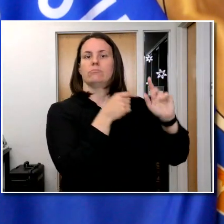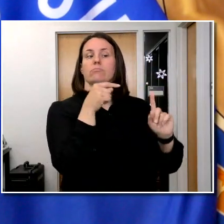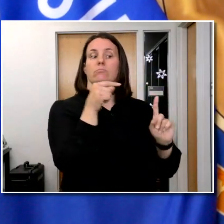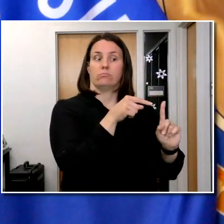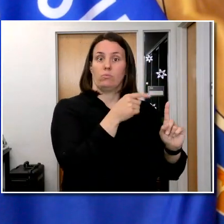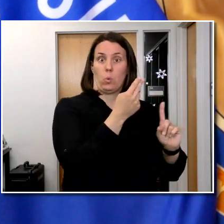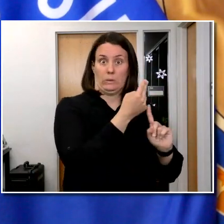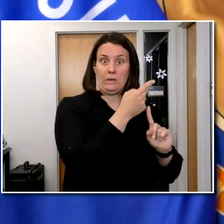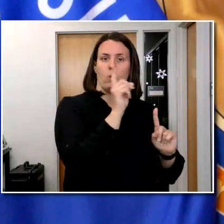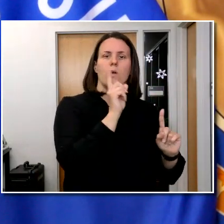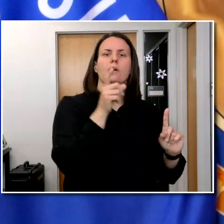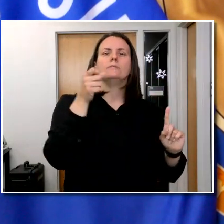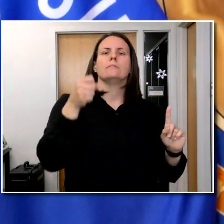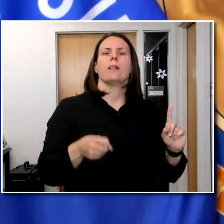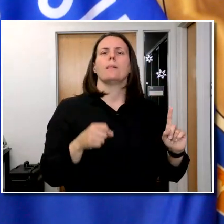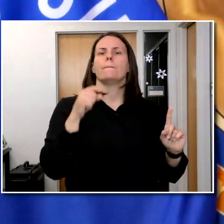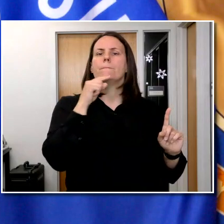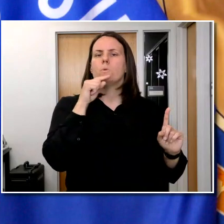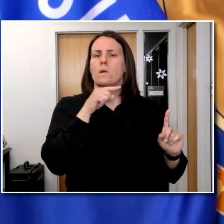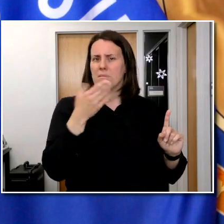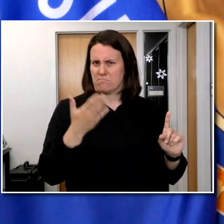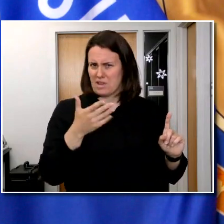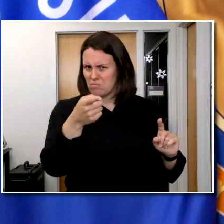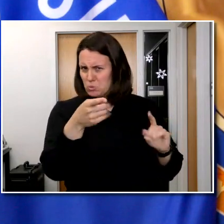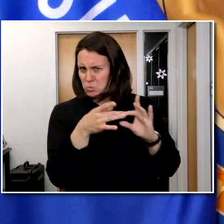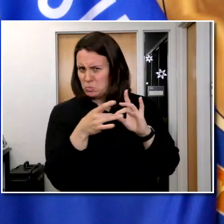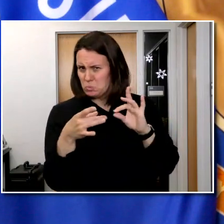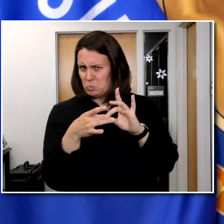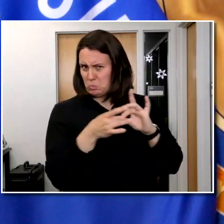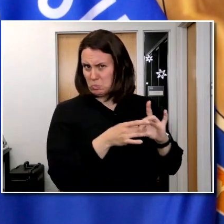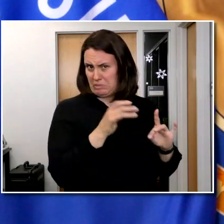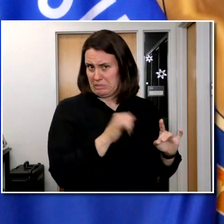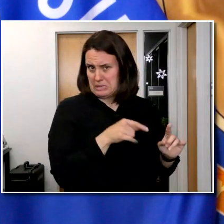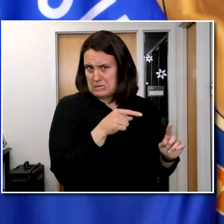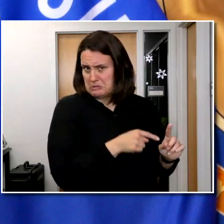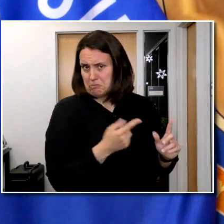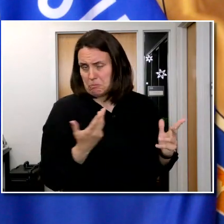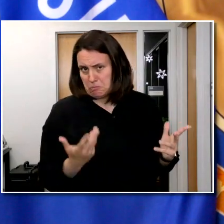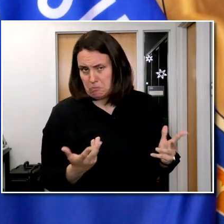that you're referencing. And the National Guard is providing medical